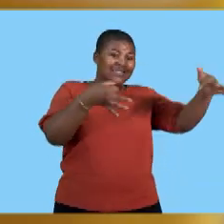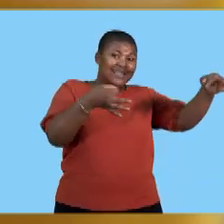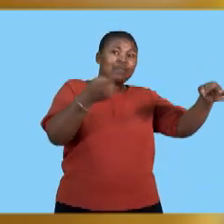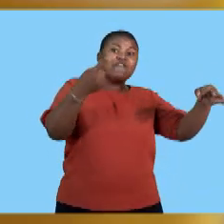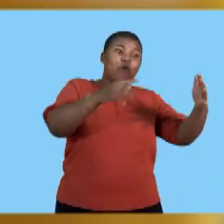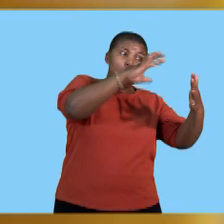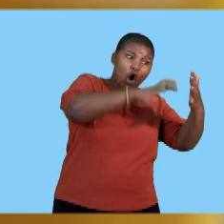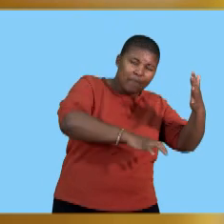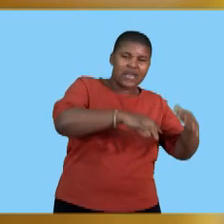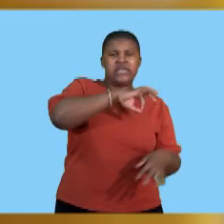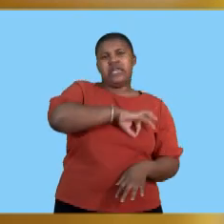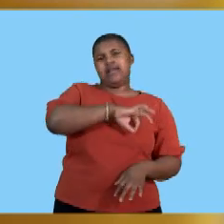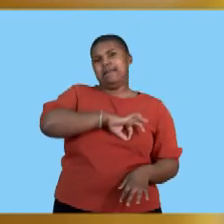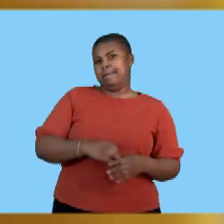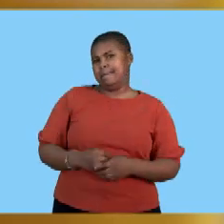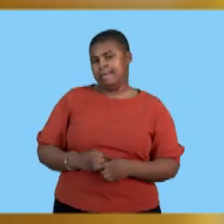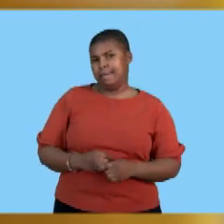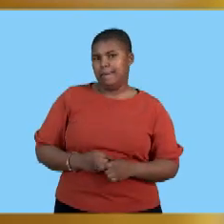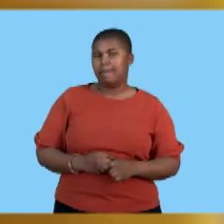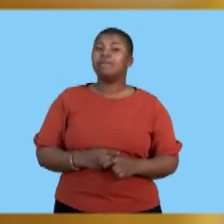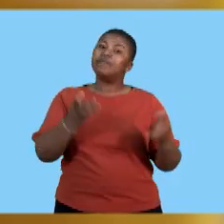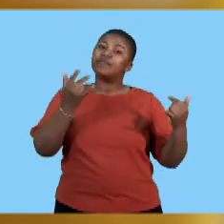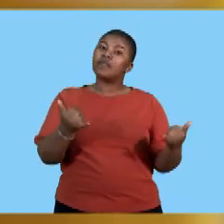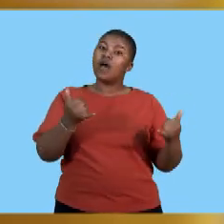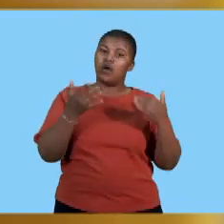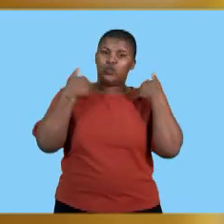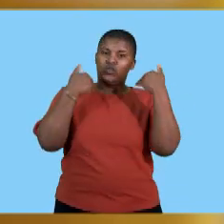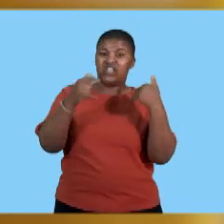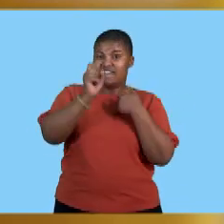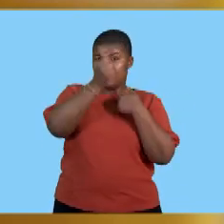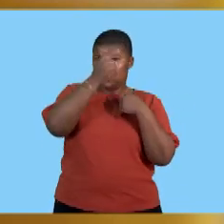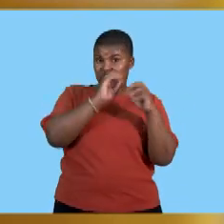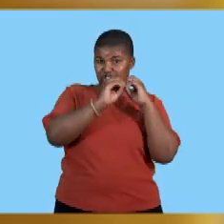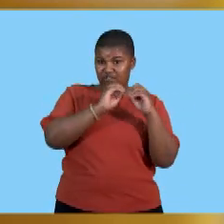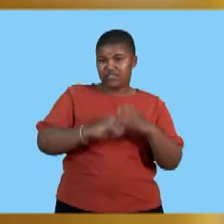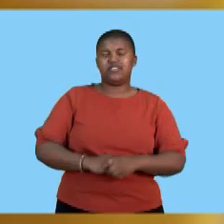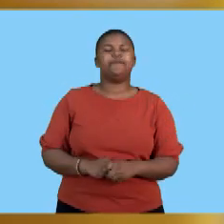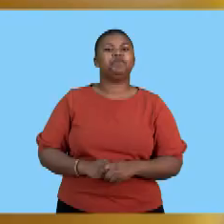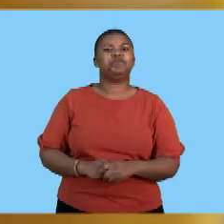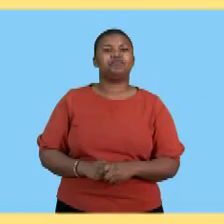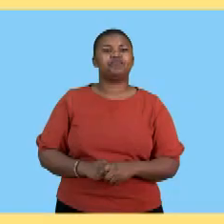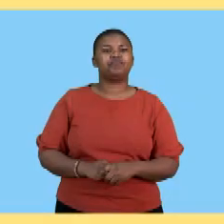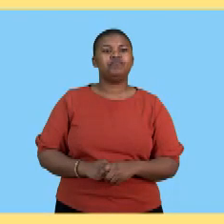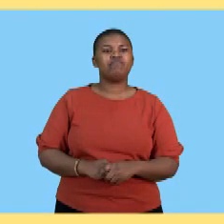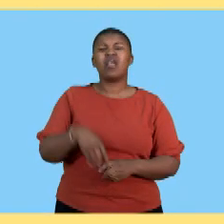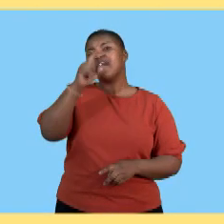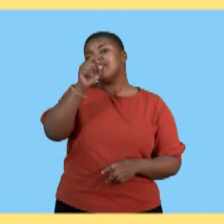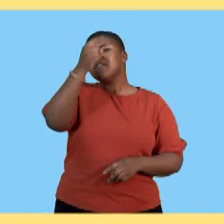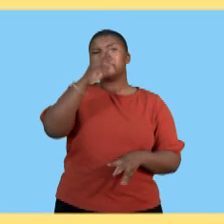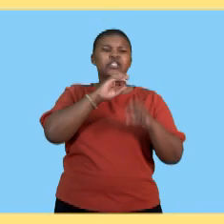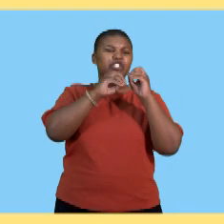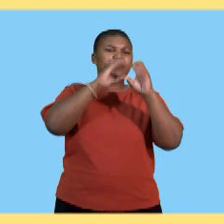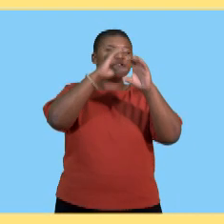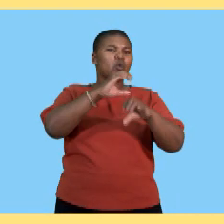of comprehensive income. So let us now begin with our first adjustment. Our first adjustment has to